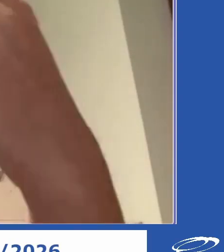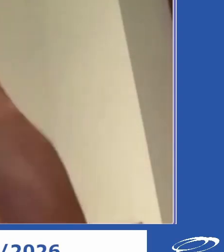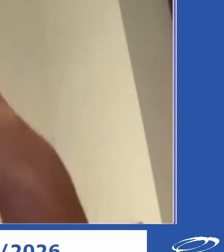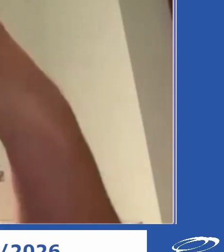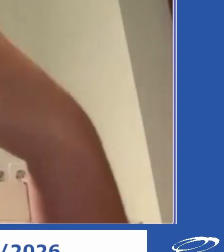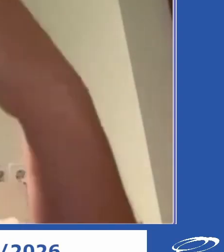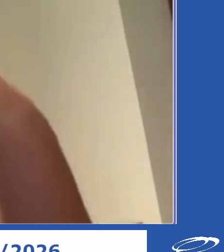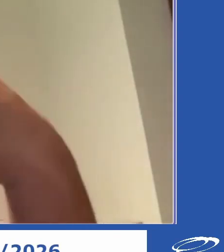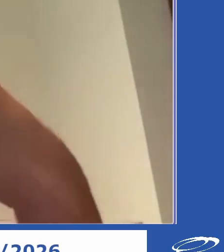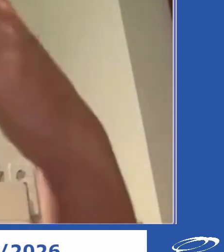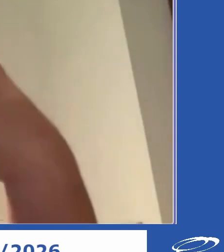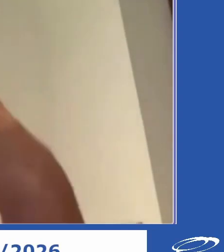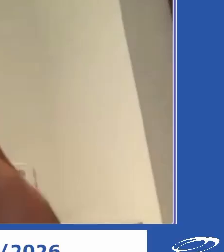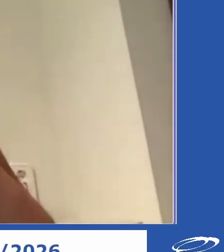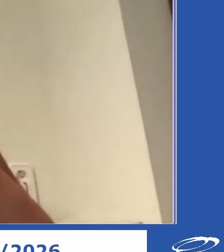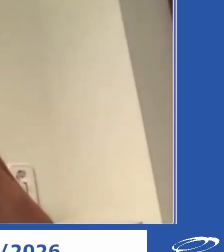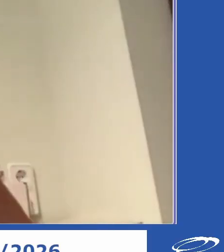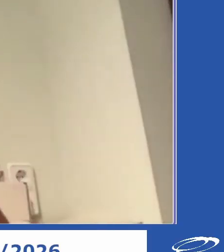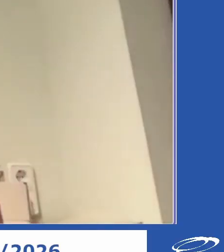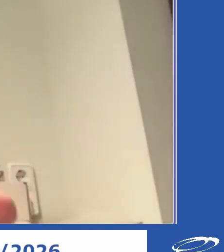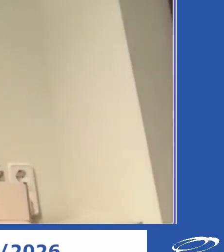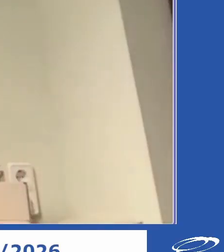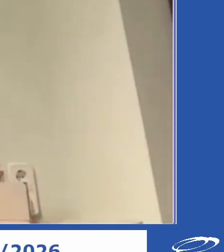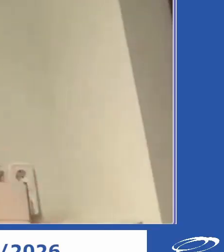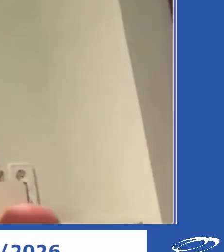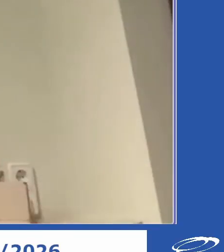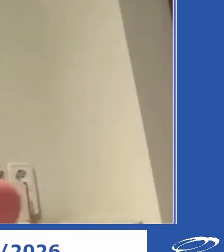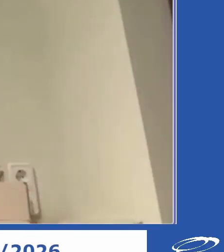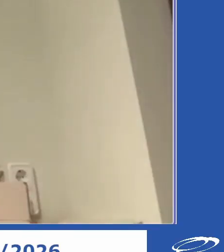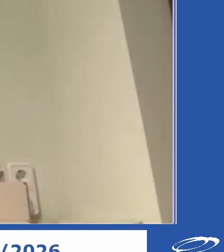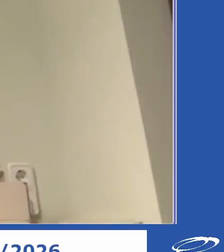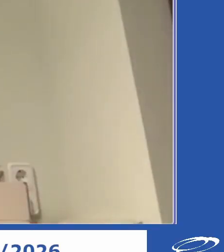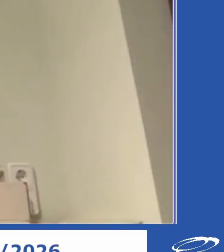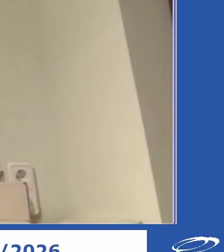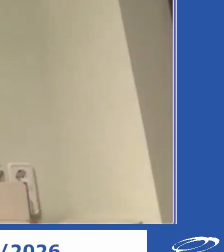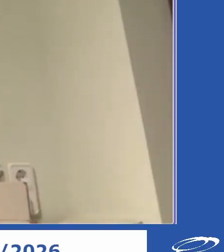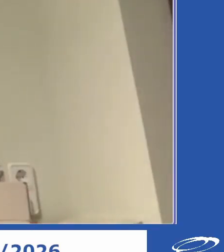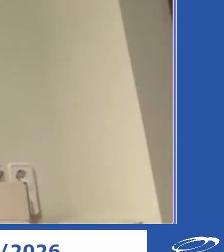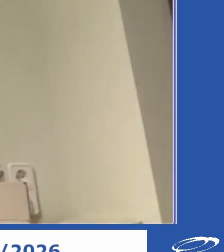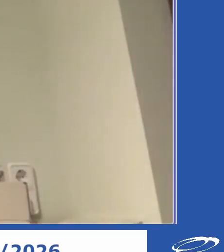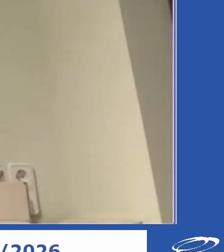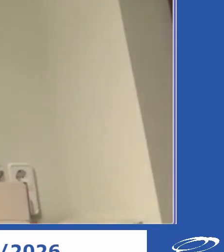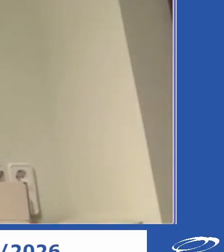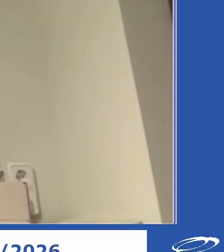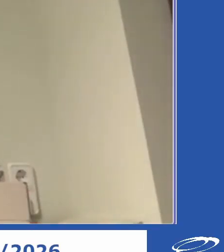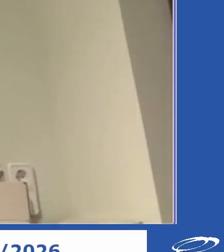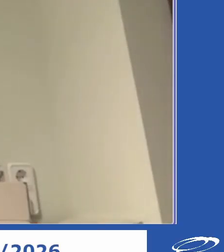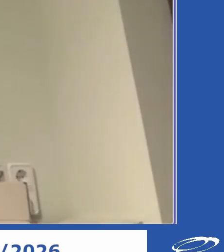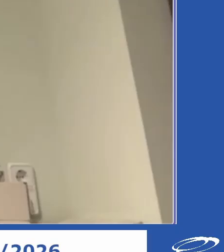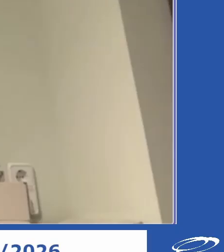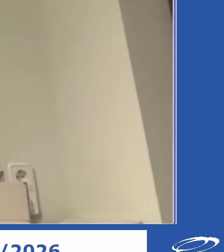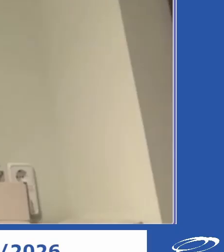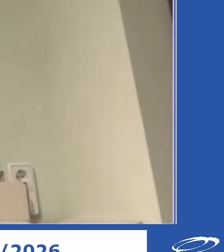been receiving antibiotic priorly, then I would not trust so much in this coagulase negative staph. In this particular